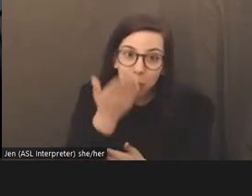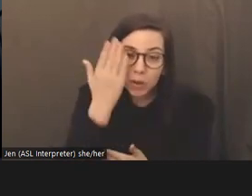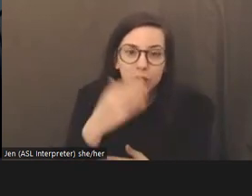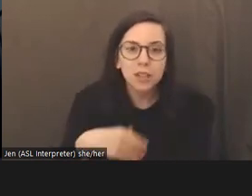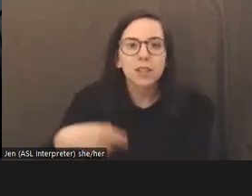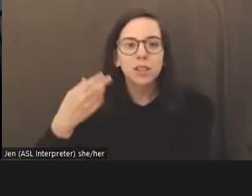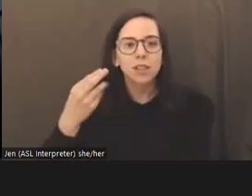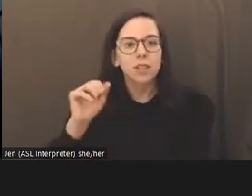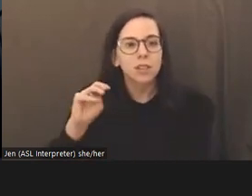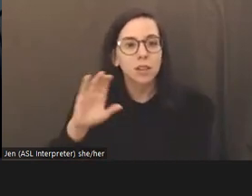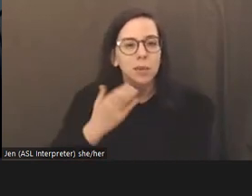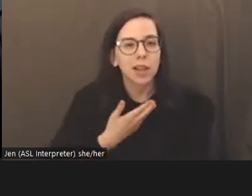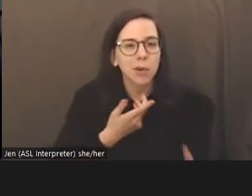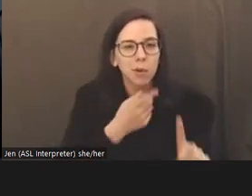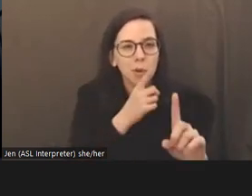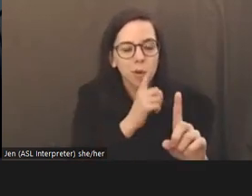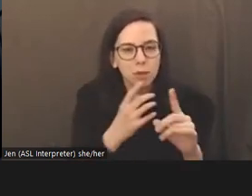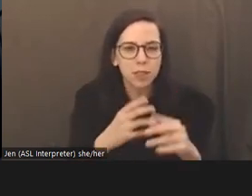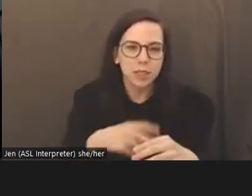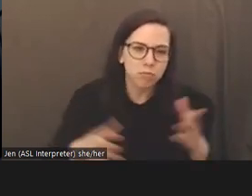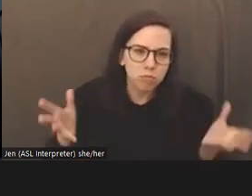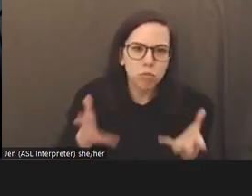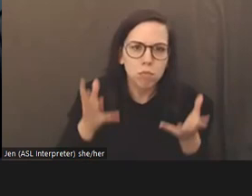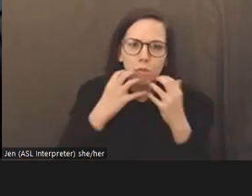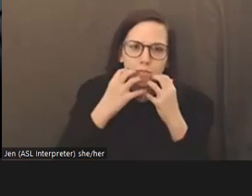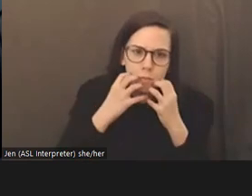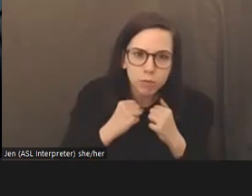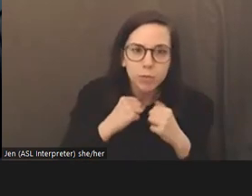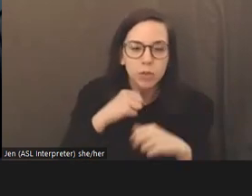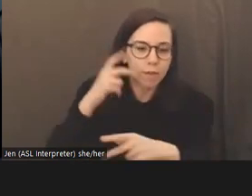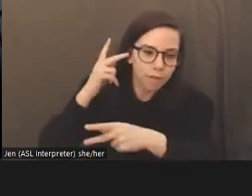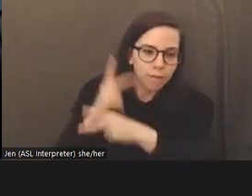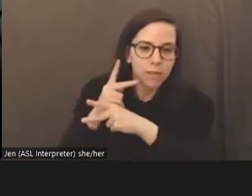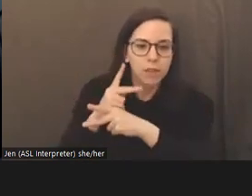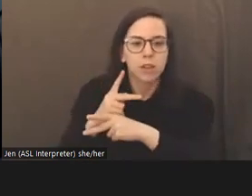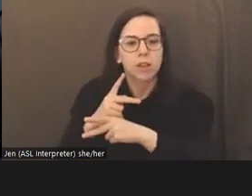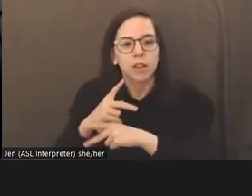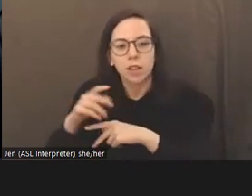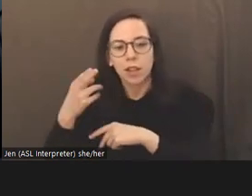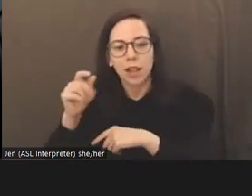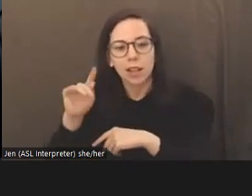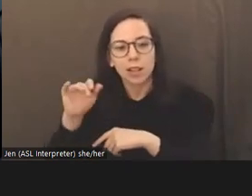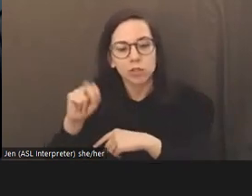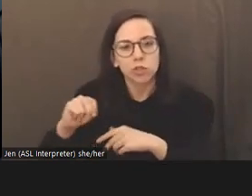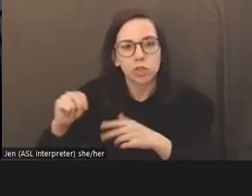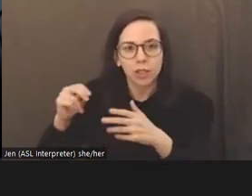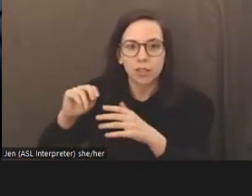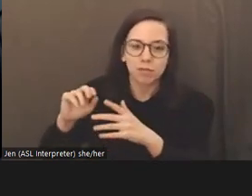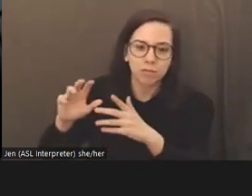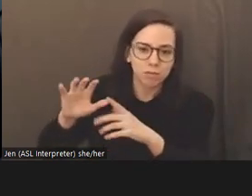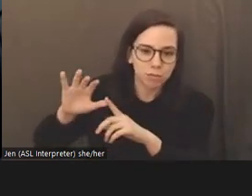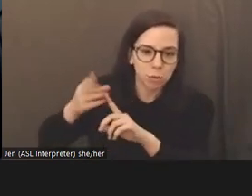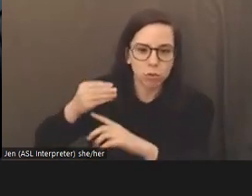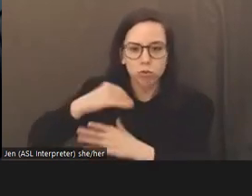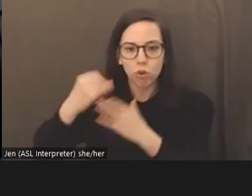mission is to promote and preserve Haitian art, culture, history, and community in Chicago and beyond. Education is at the core